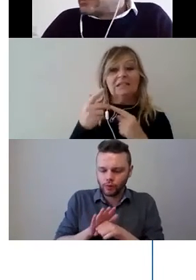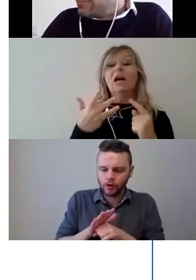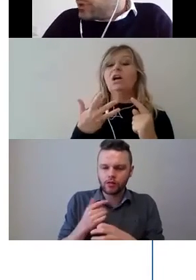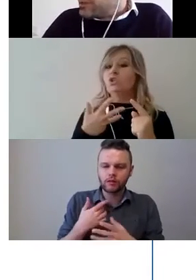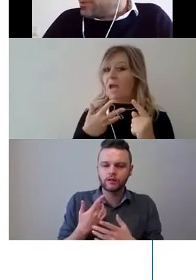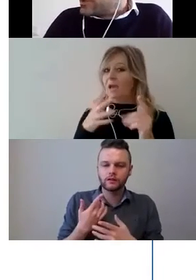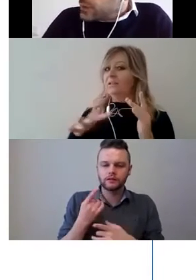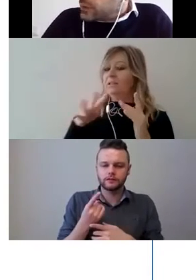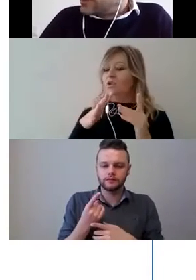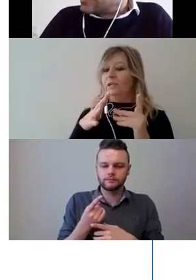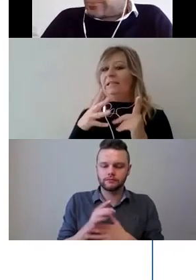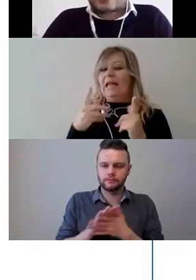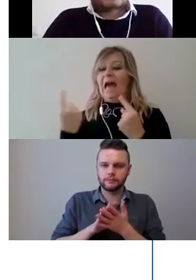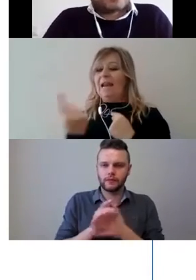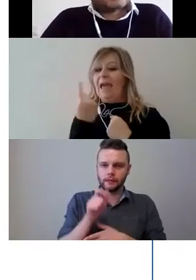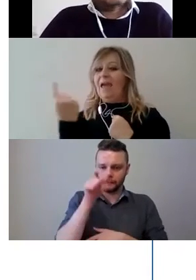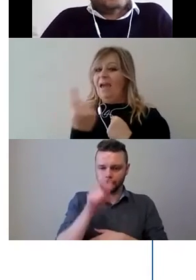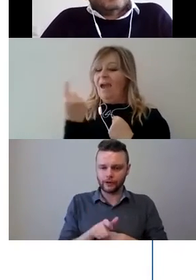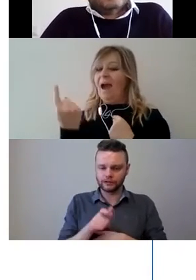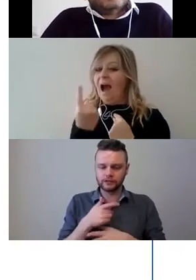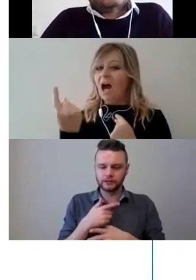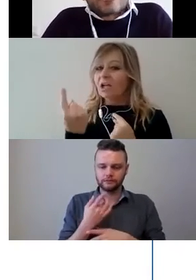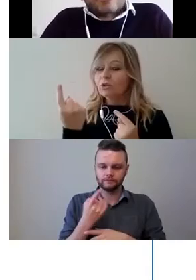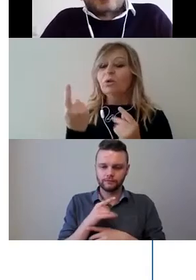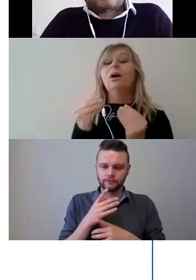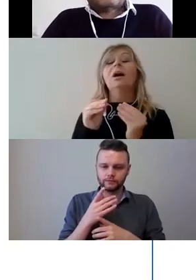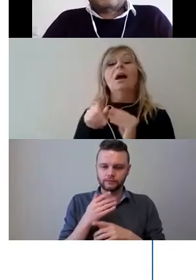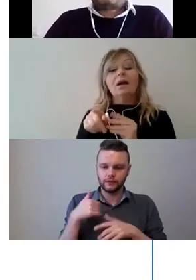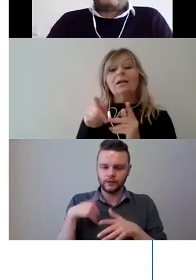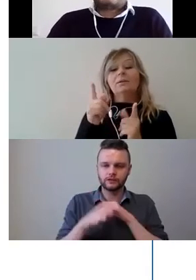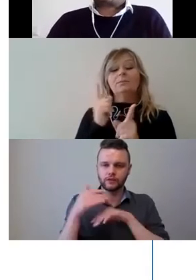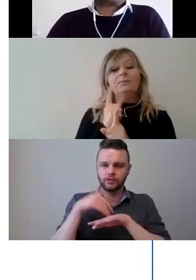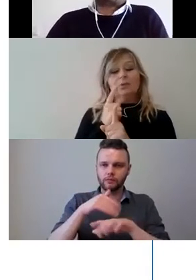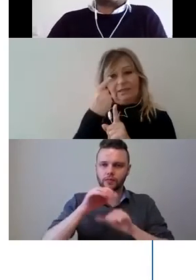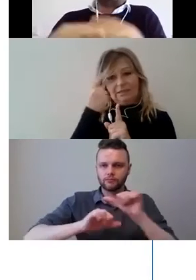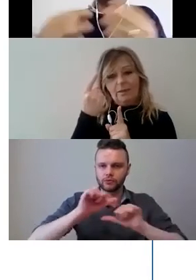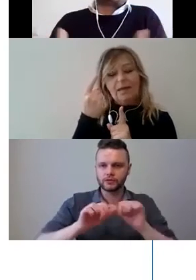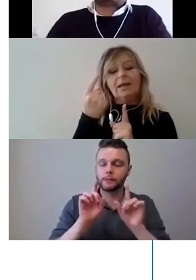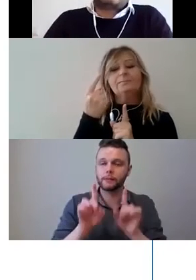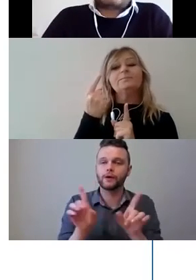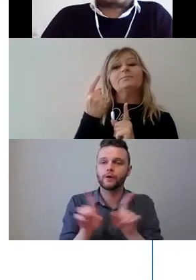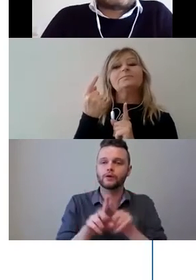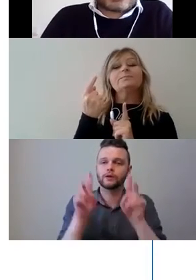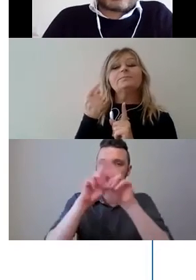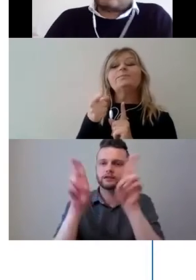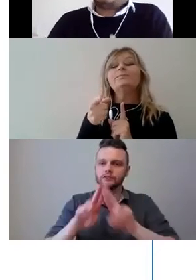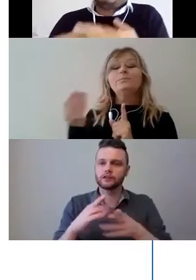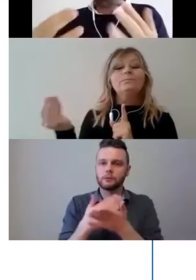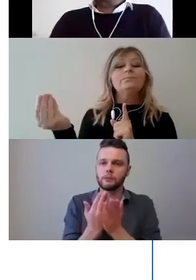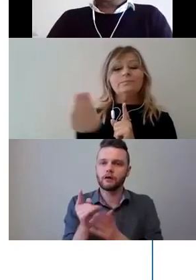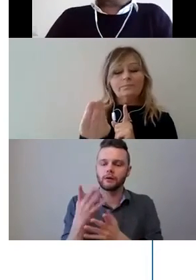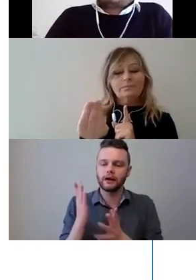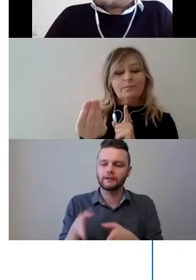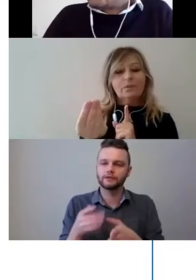that brings the person, that conducts the person to the criminal proceeding. But there's also an international dimension that has to